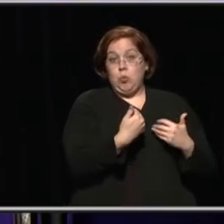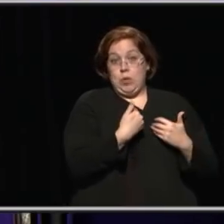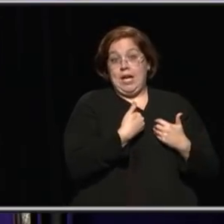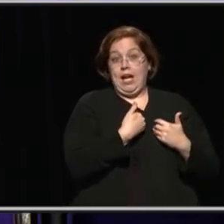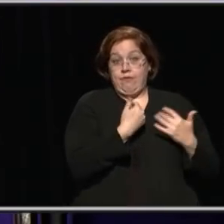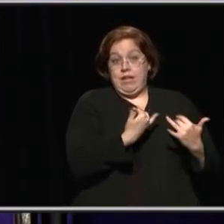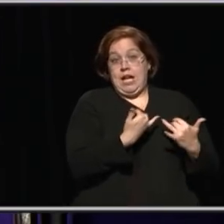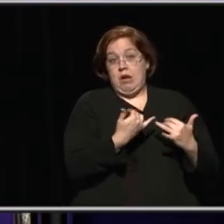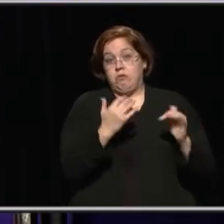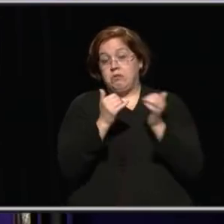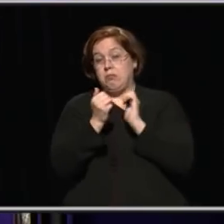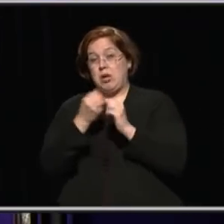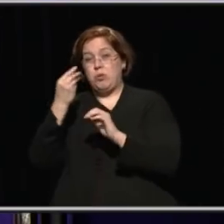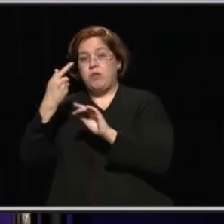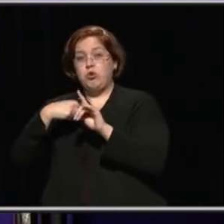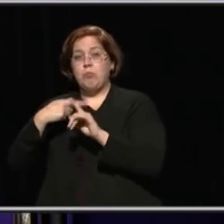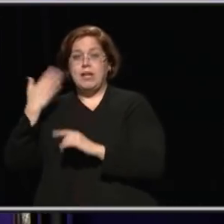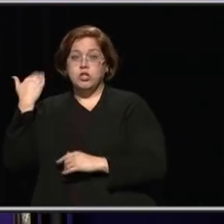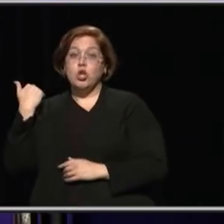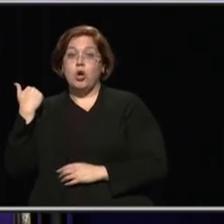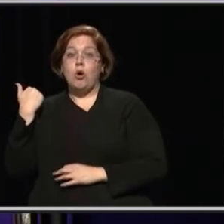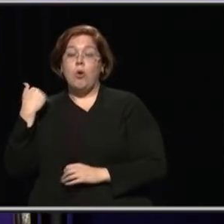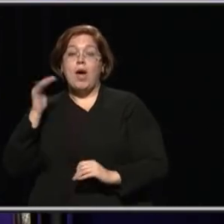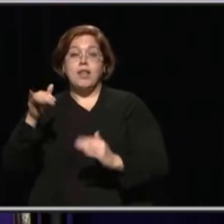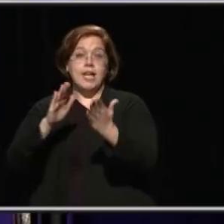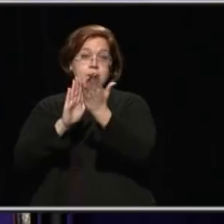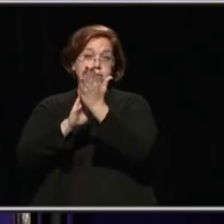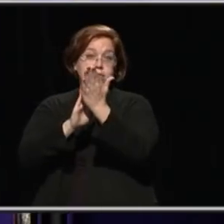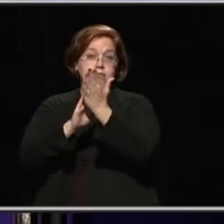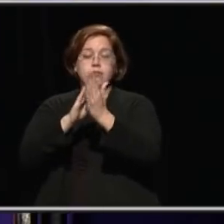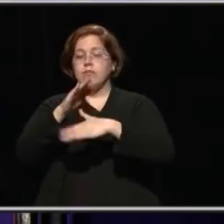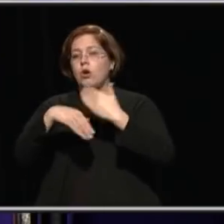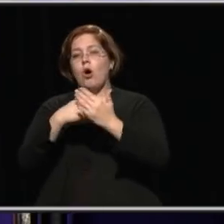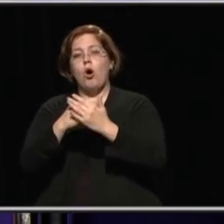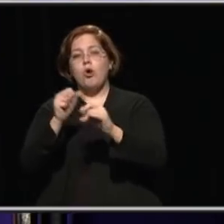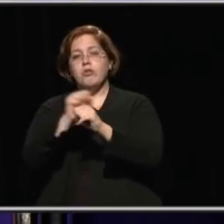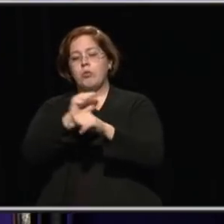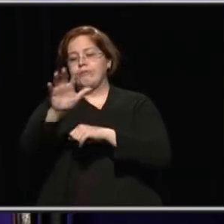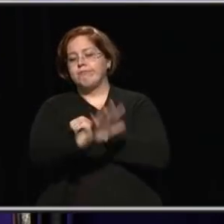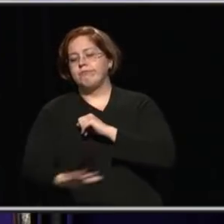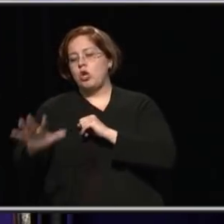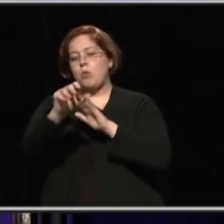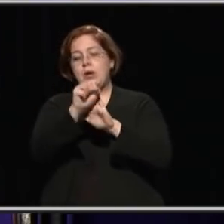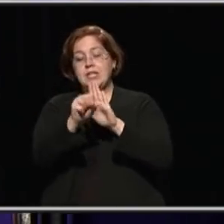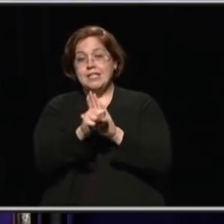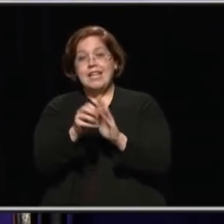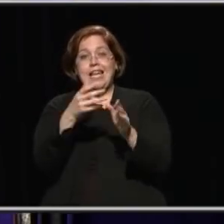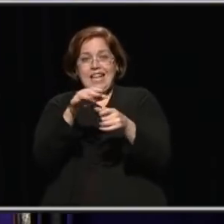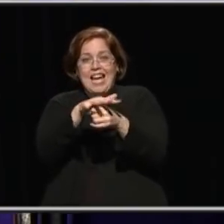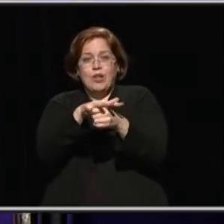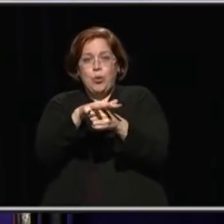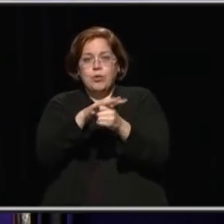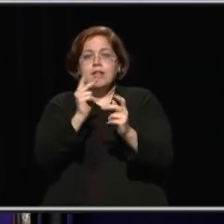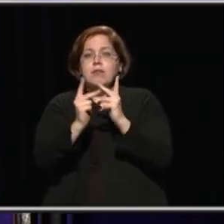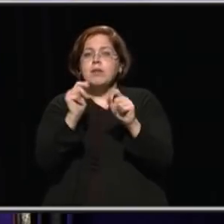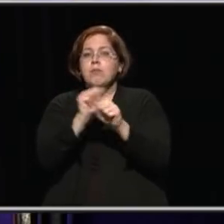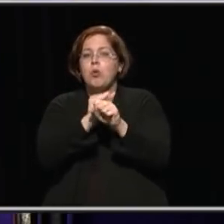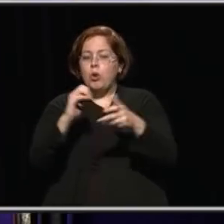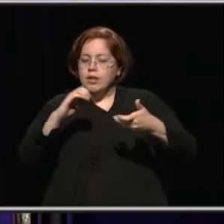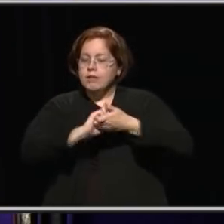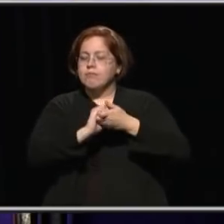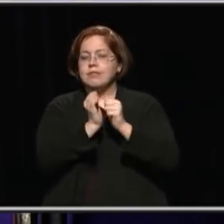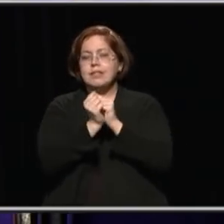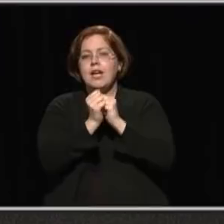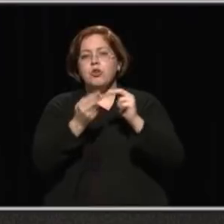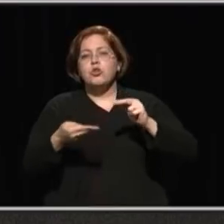months ago. And that's a tribute to all the efforts statewide and locally, all the people working together to increase